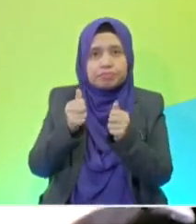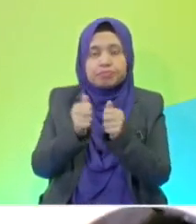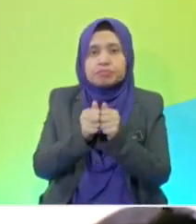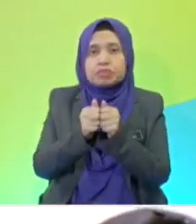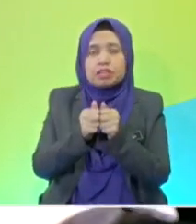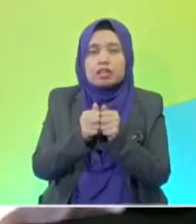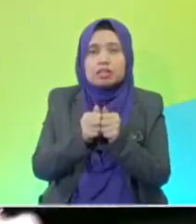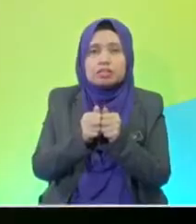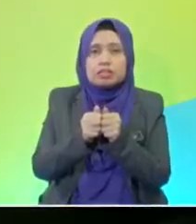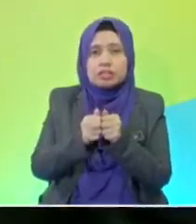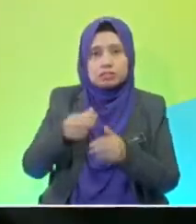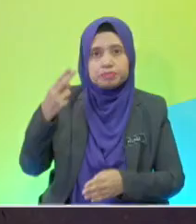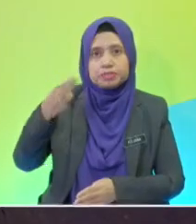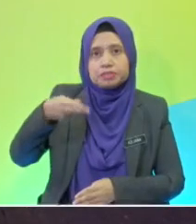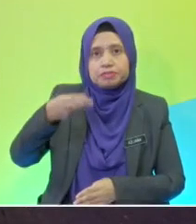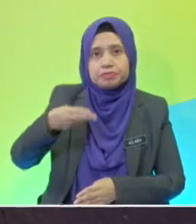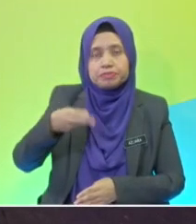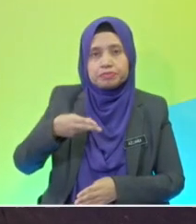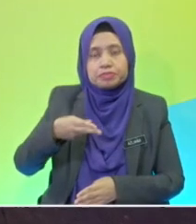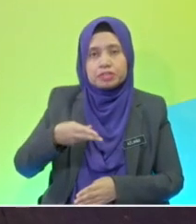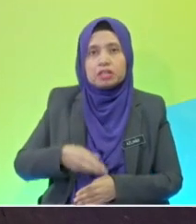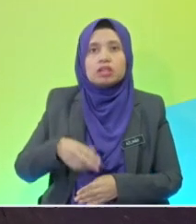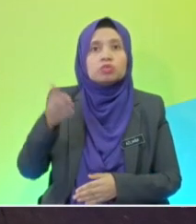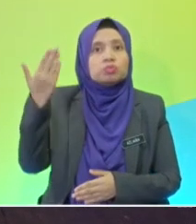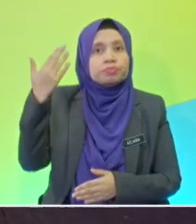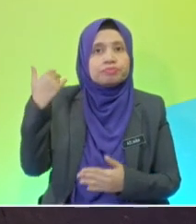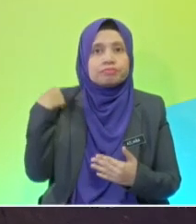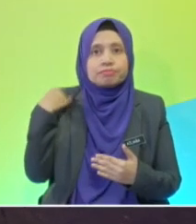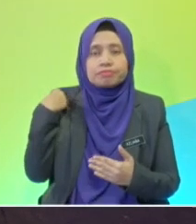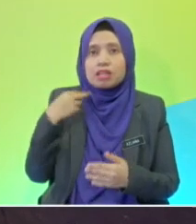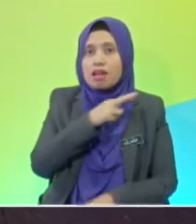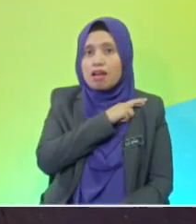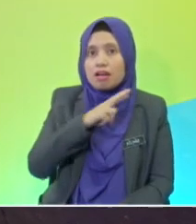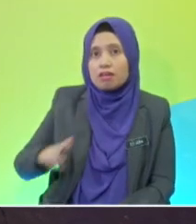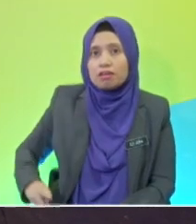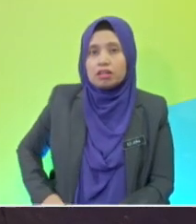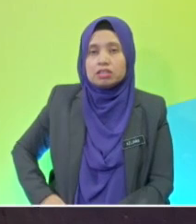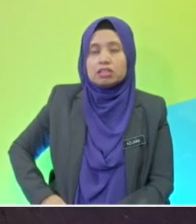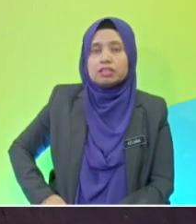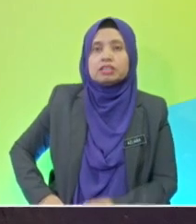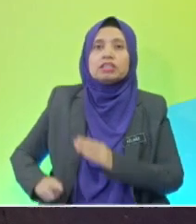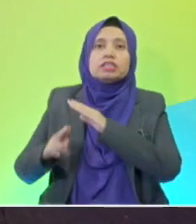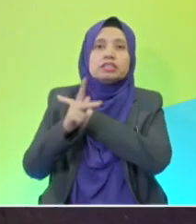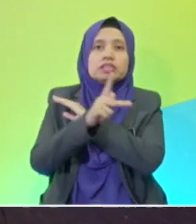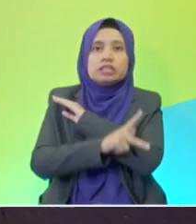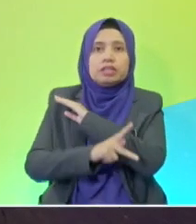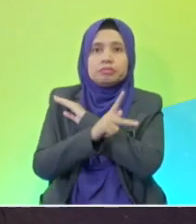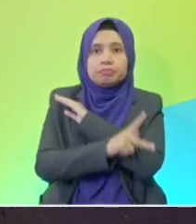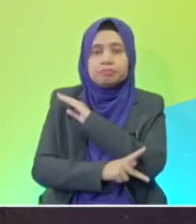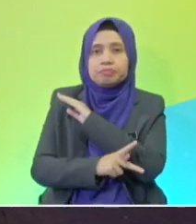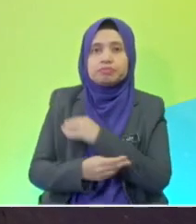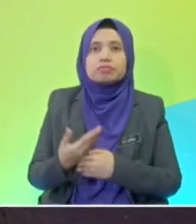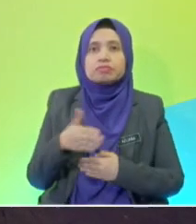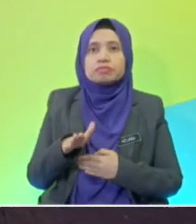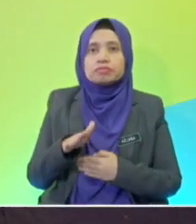Abdul Hamid, the late Sultan of Kedah. Wow, that looks Yeah. like a very heritage and vintage portrait. Yes. Okay. And I think